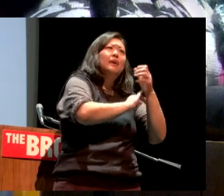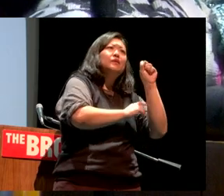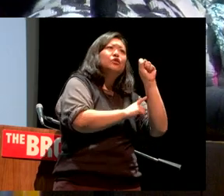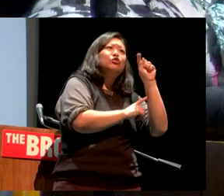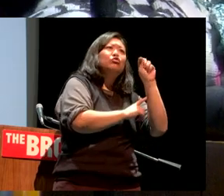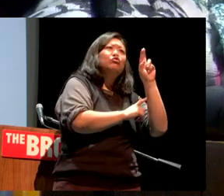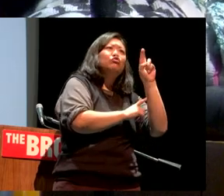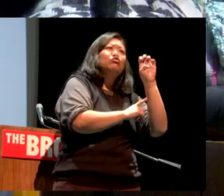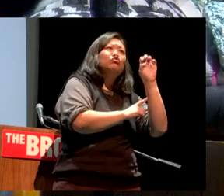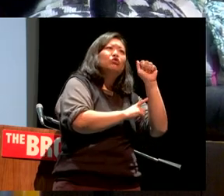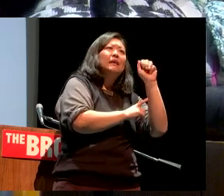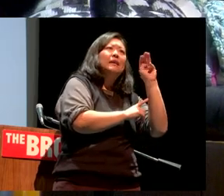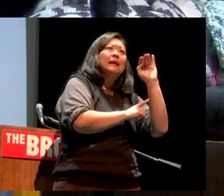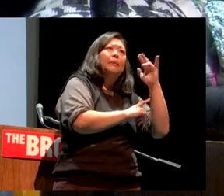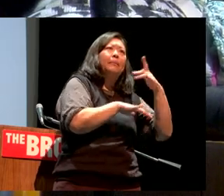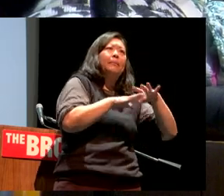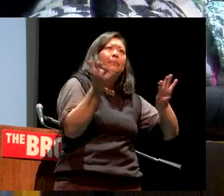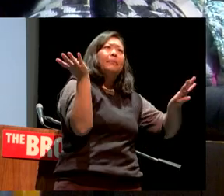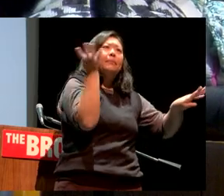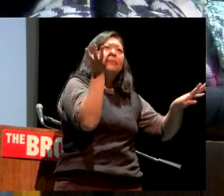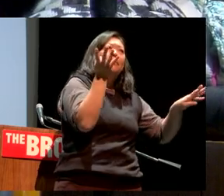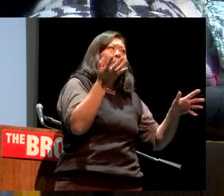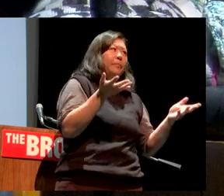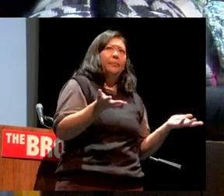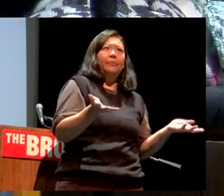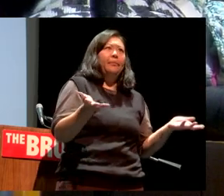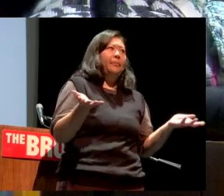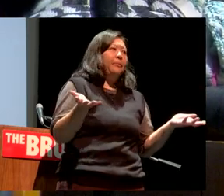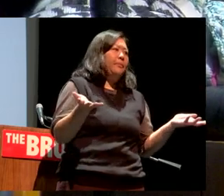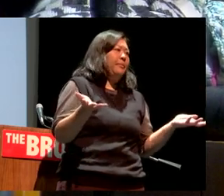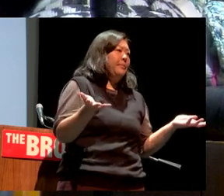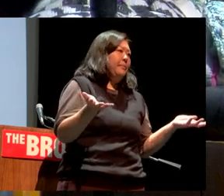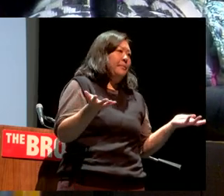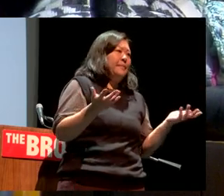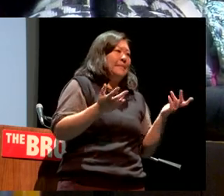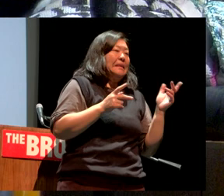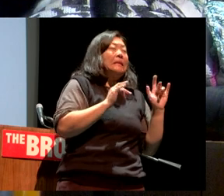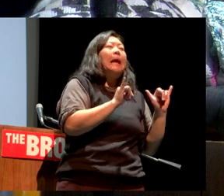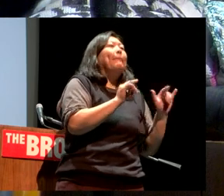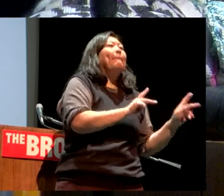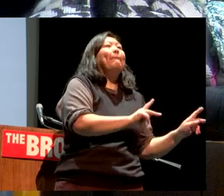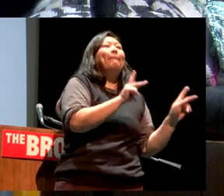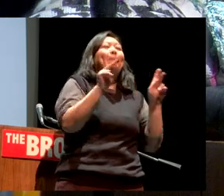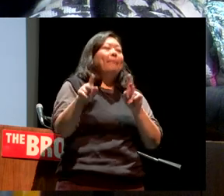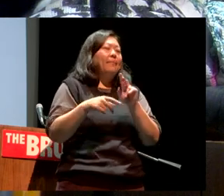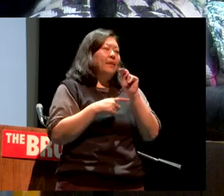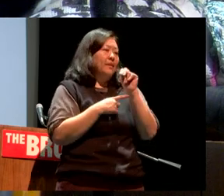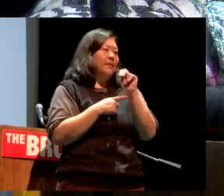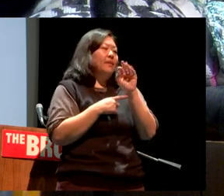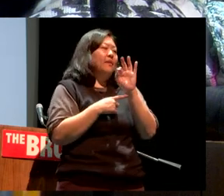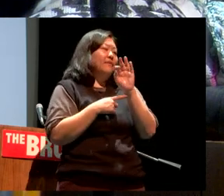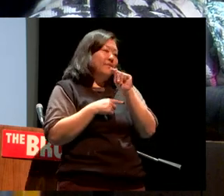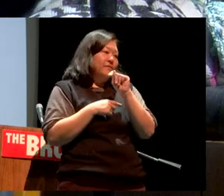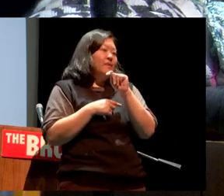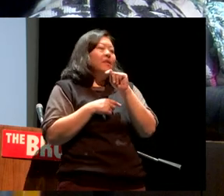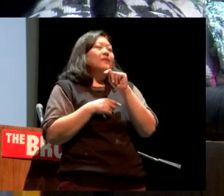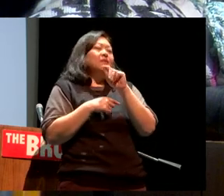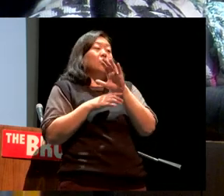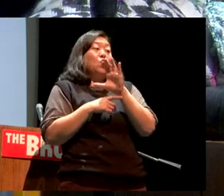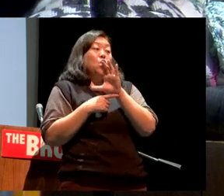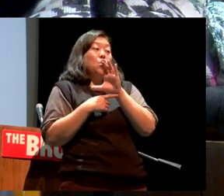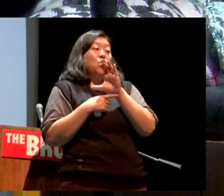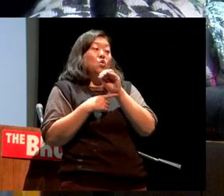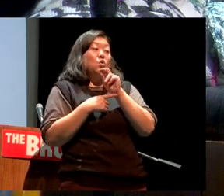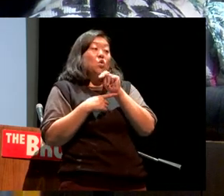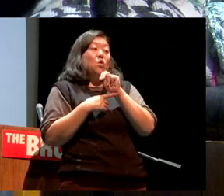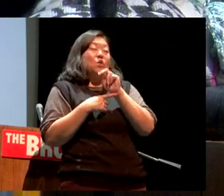someone has CloneX, and eventually CloneX just disappears, but they'll still be left on blockchain, right? It'd still